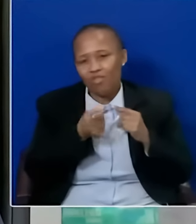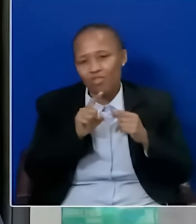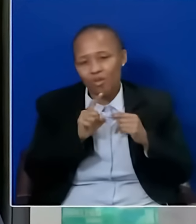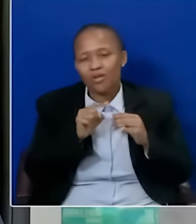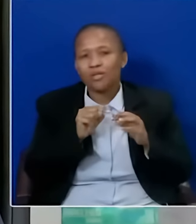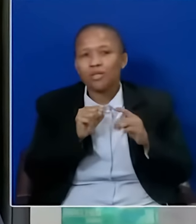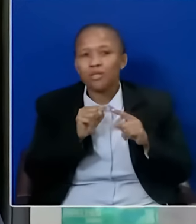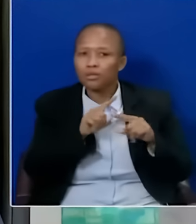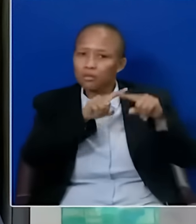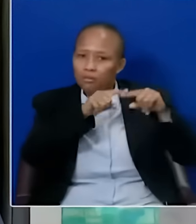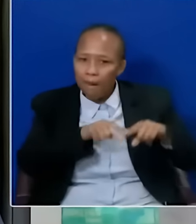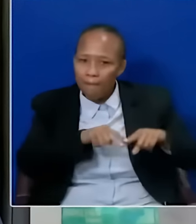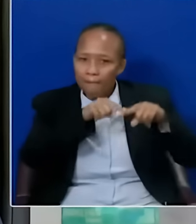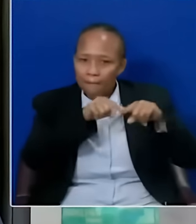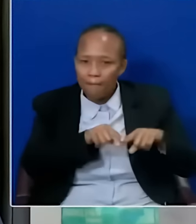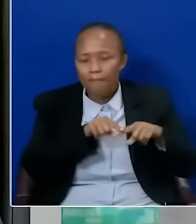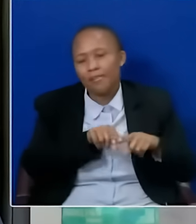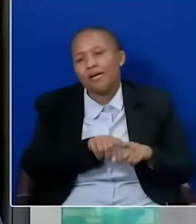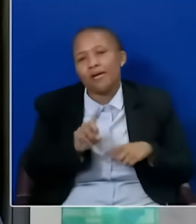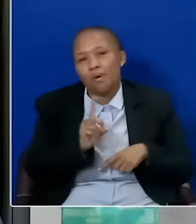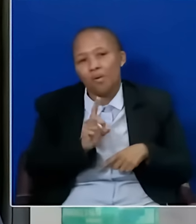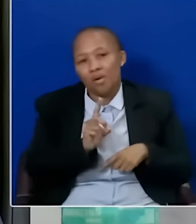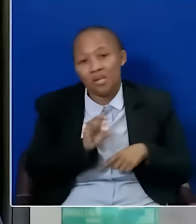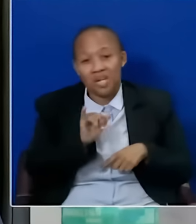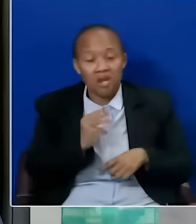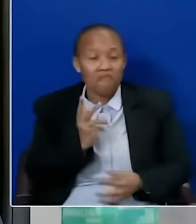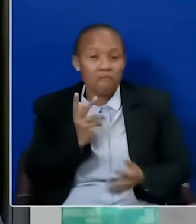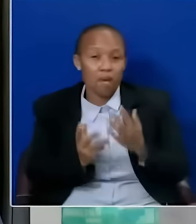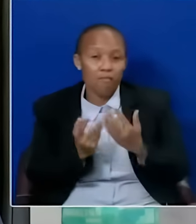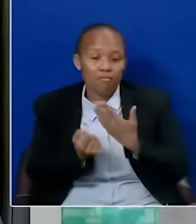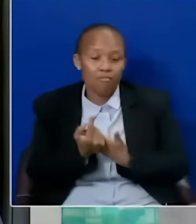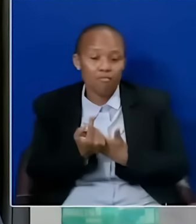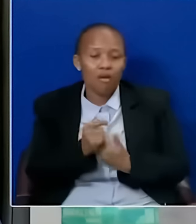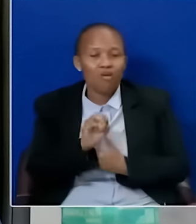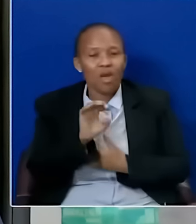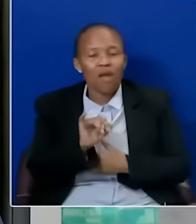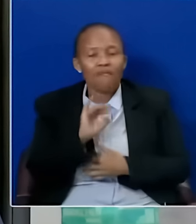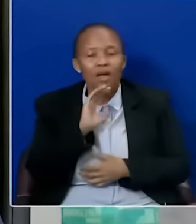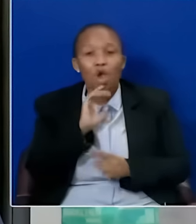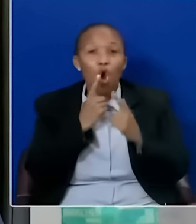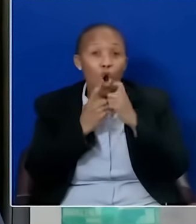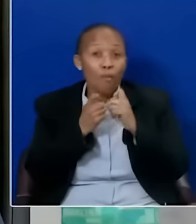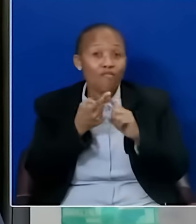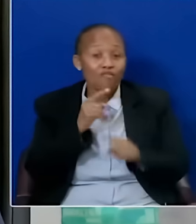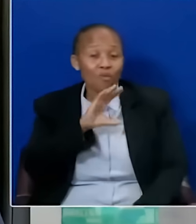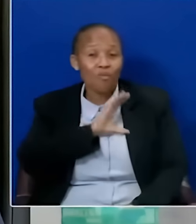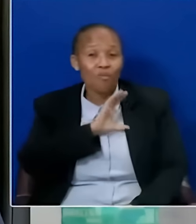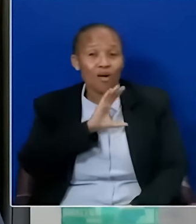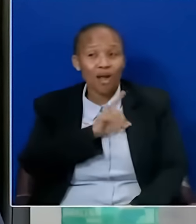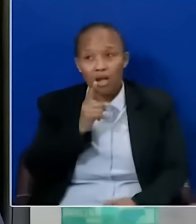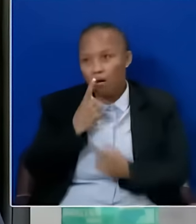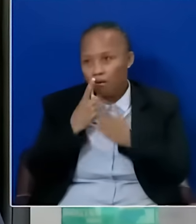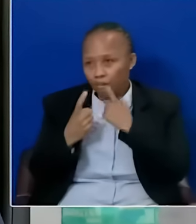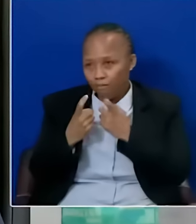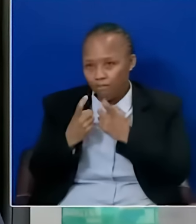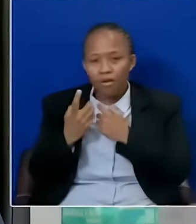either when you have a complaint from the client, when they check your report, when they discover that